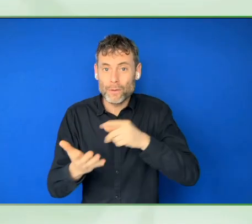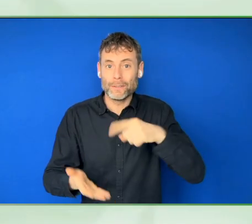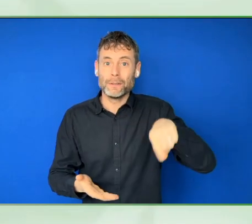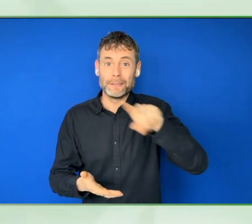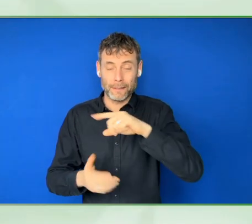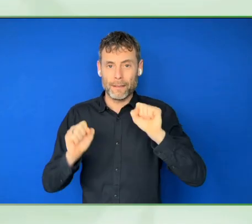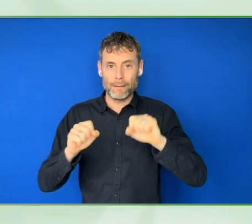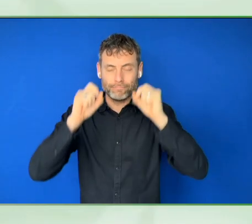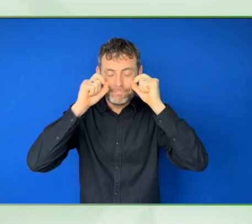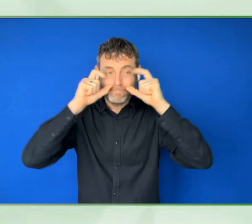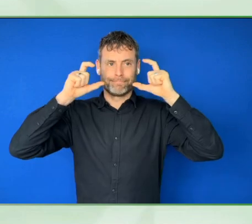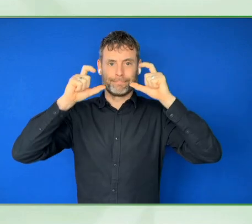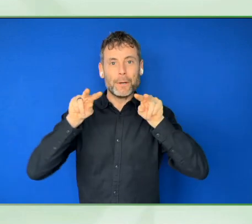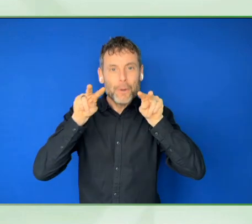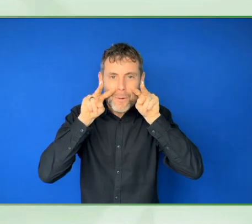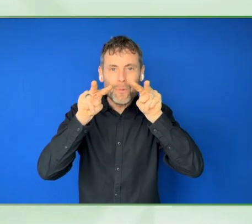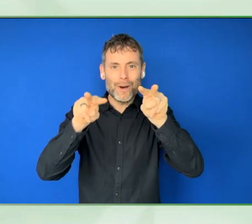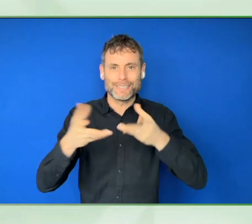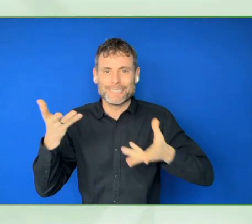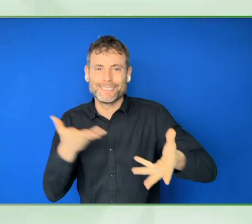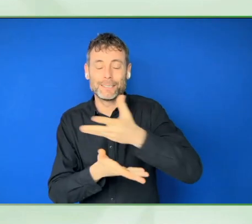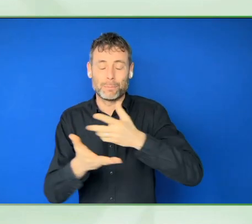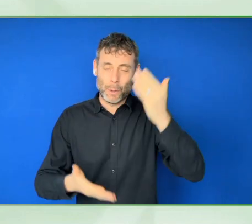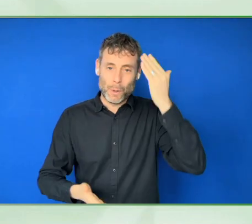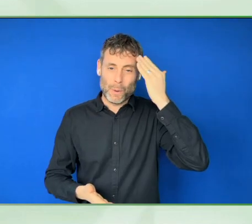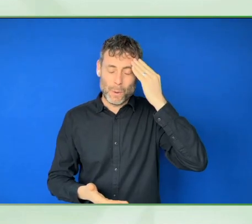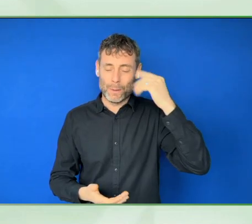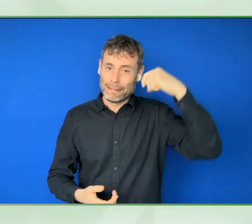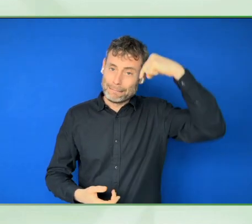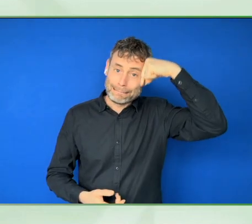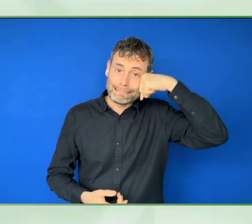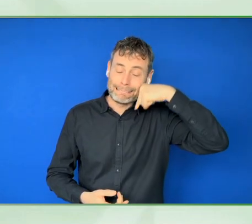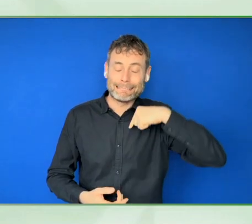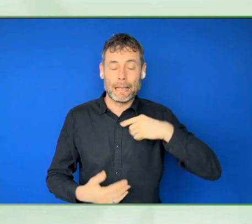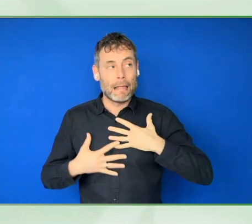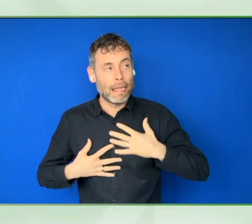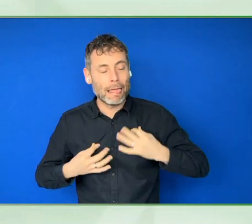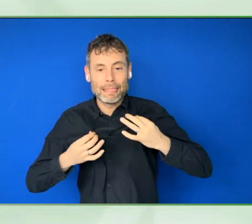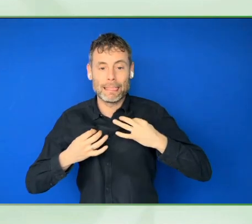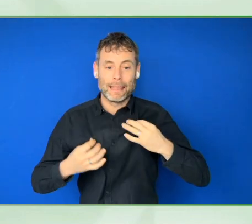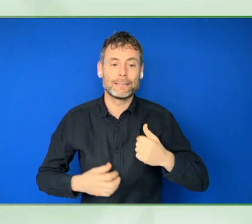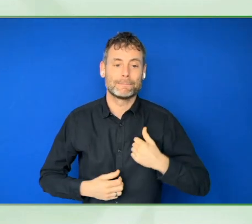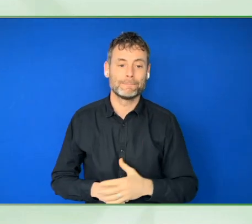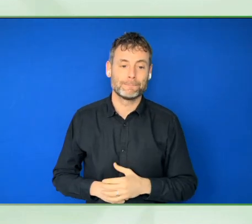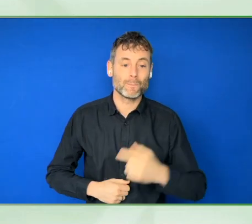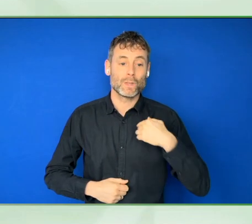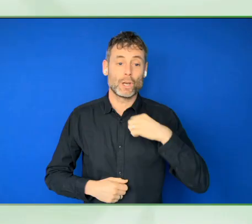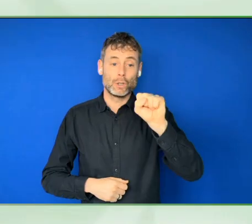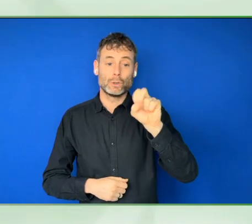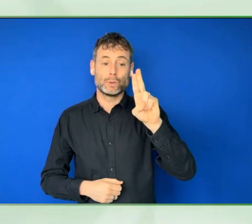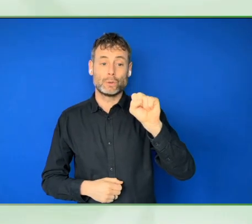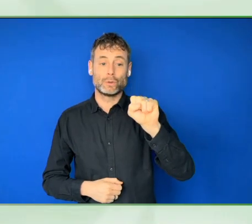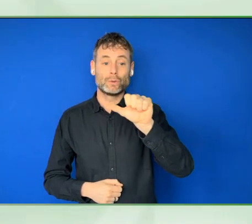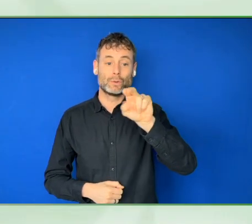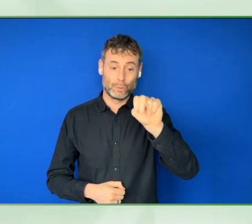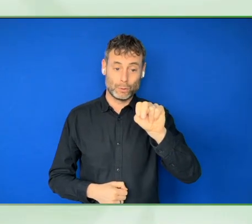incredible panel of mine. Now, I'm Susan Scott Parker from Business Disability International. I'm going to say a few words about the context for the